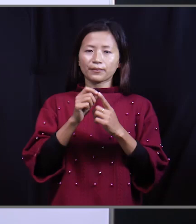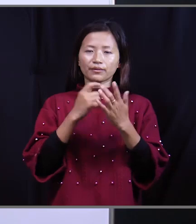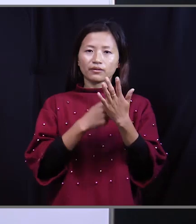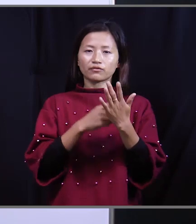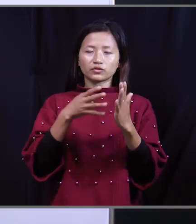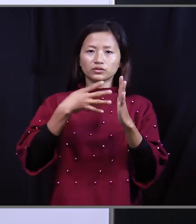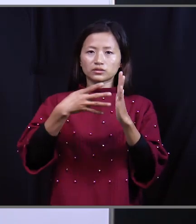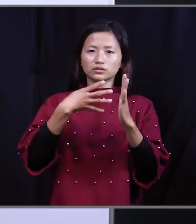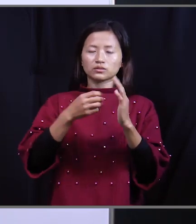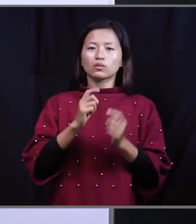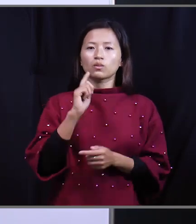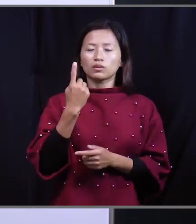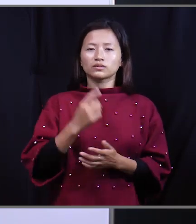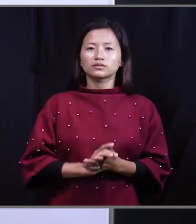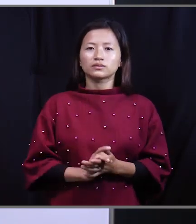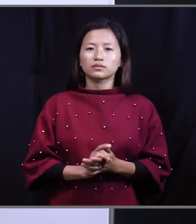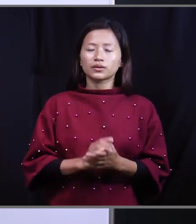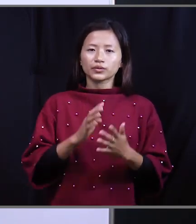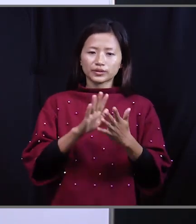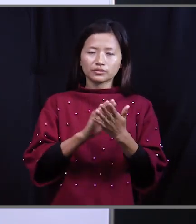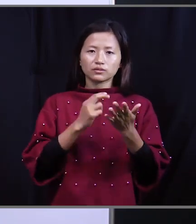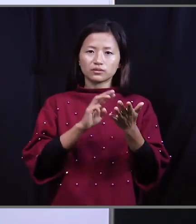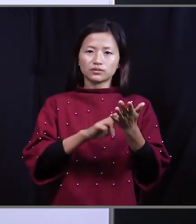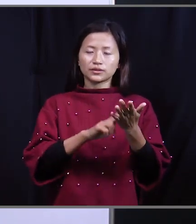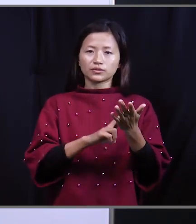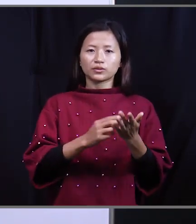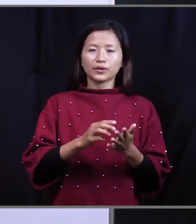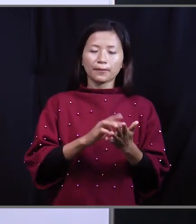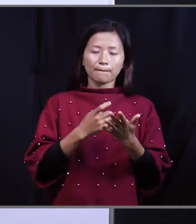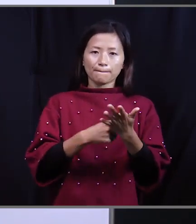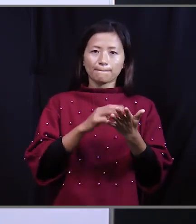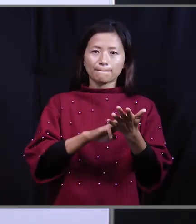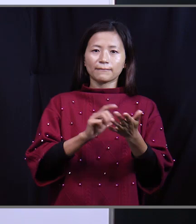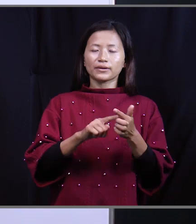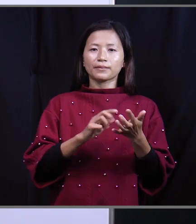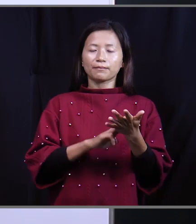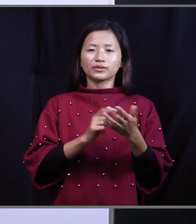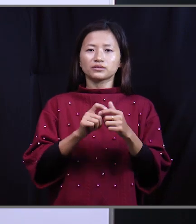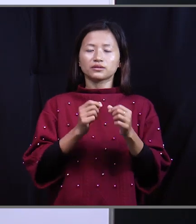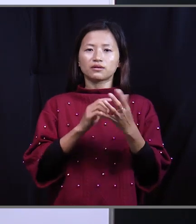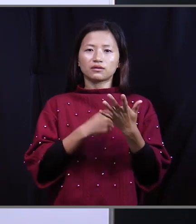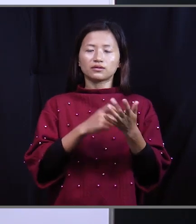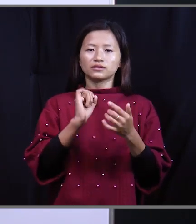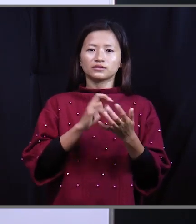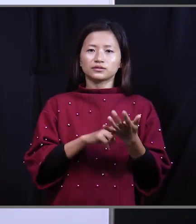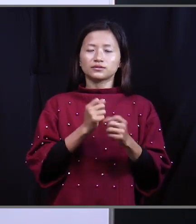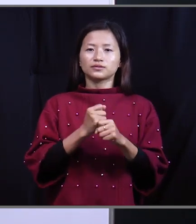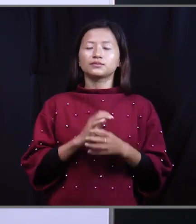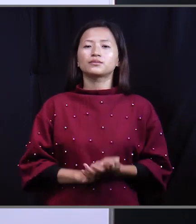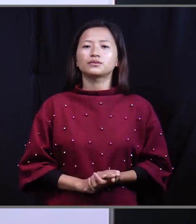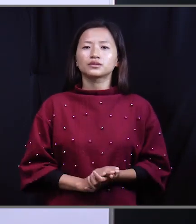the nuclear membrane will always be there. Remember that. And as you know, this is the